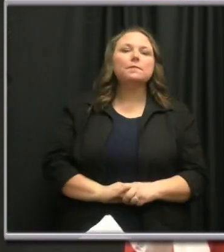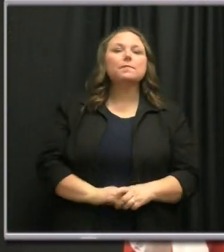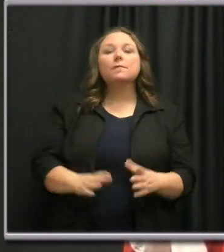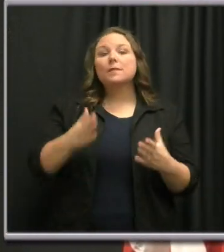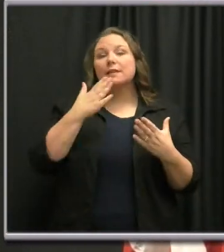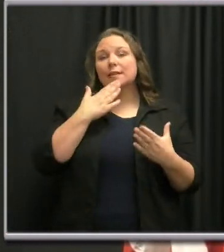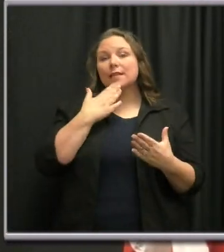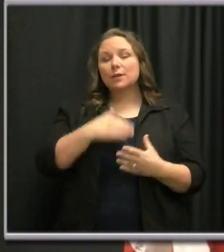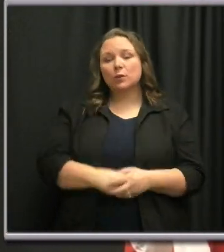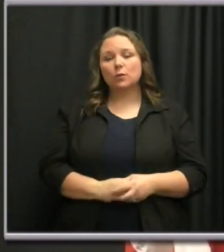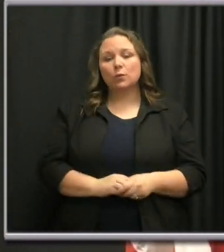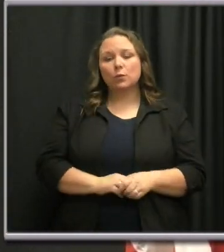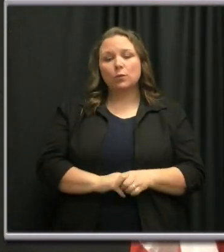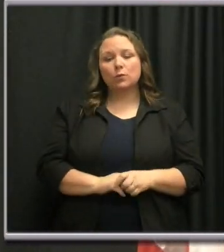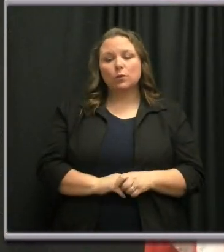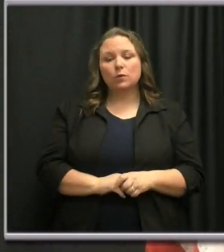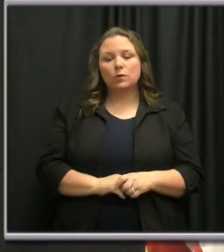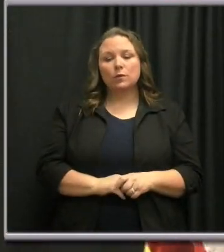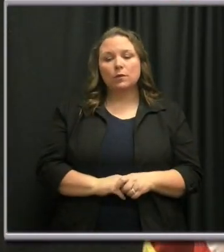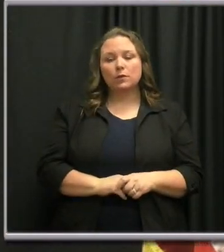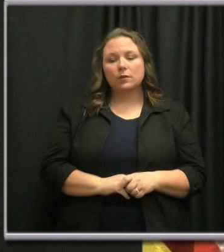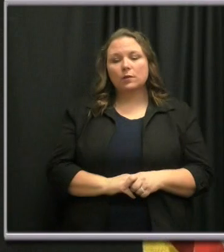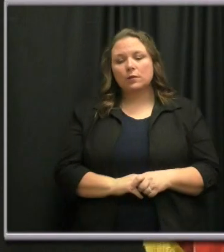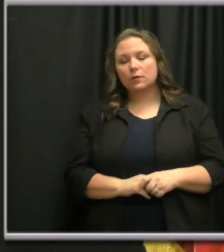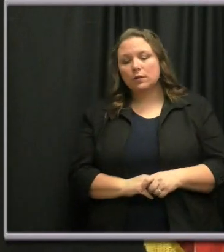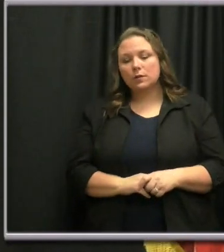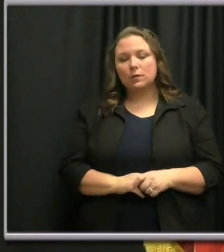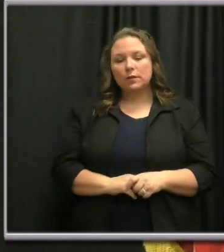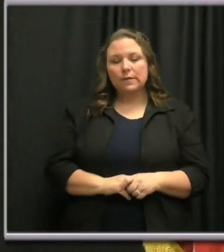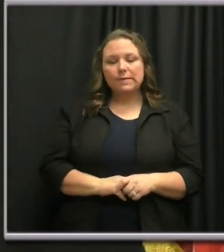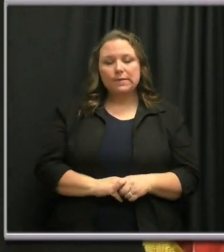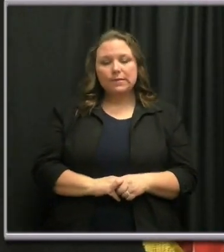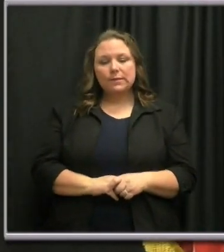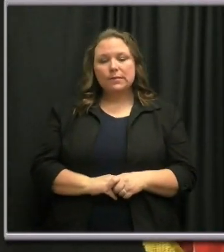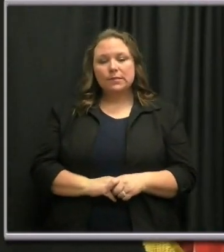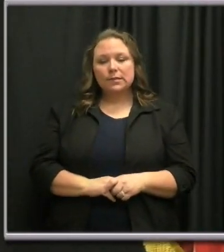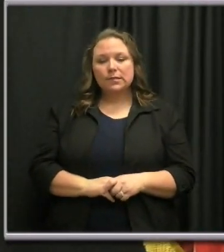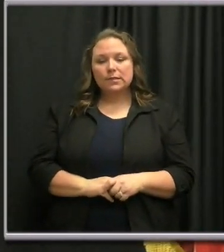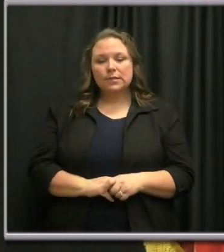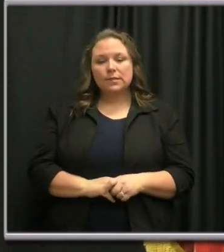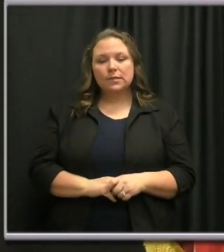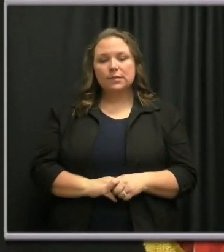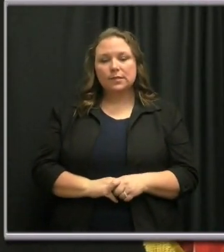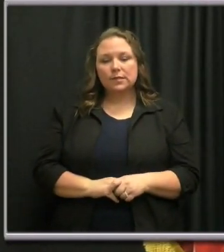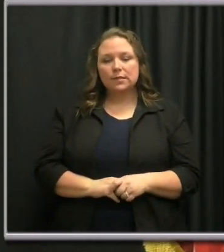Thank you, Julia. From what I gathered by the national